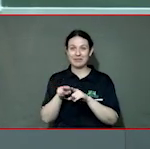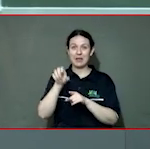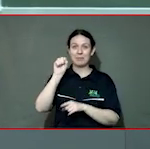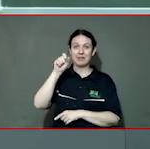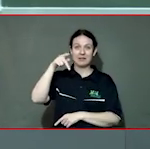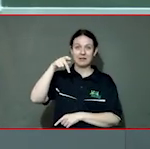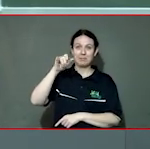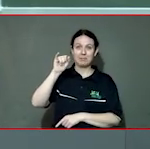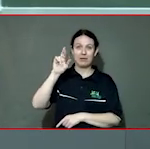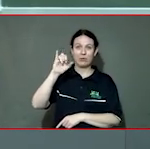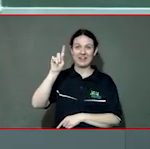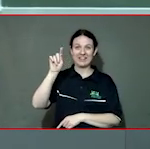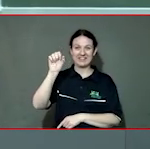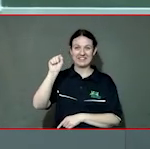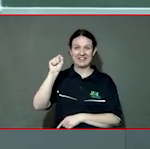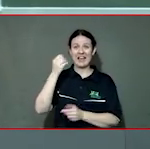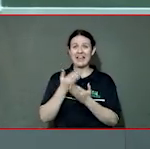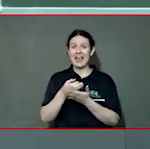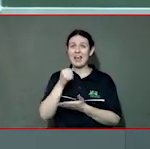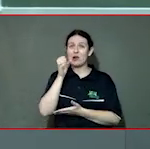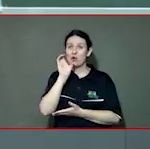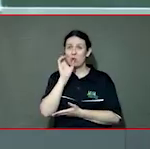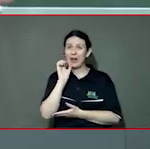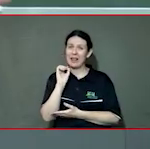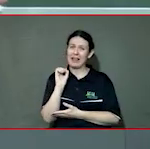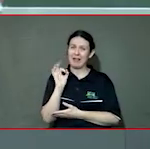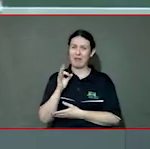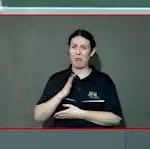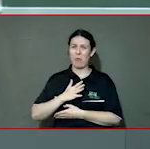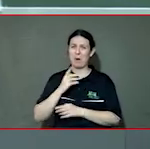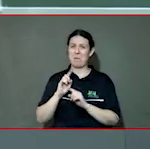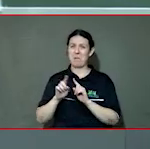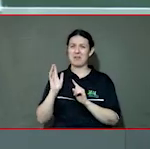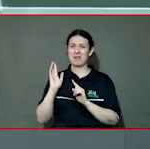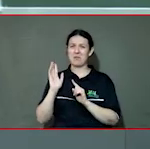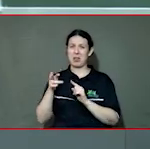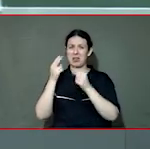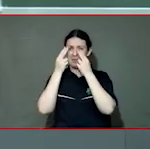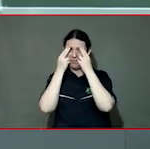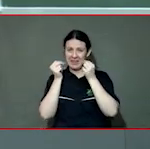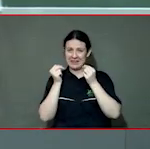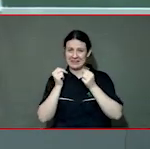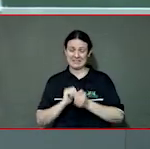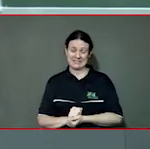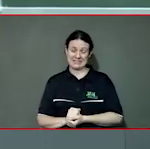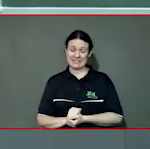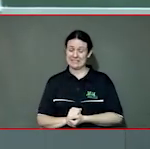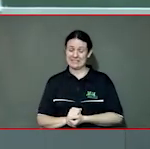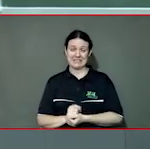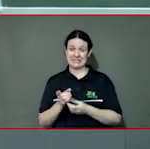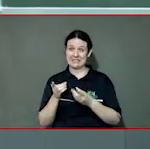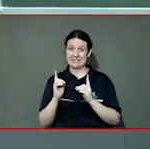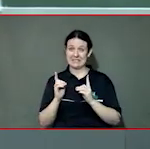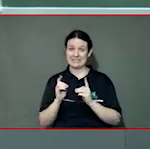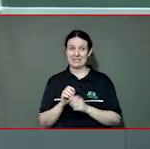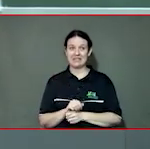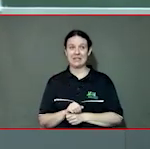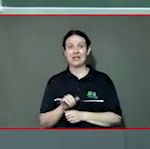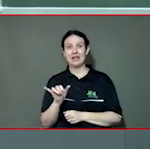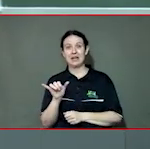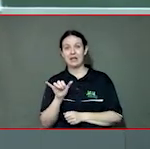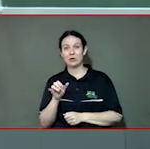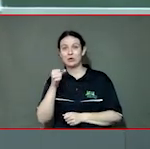You can drink spirits if you like to, but it's going to make you blind. Okay, then the one that's drinkable